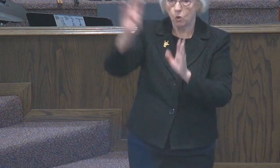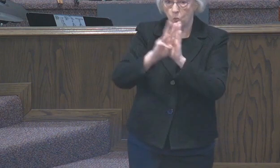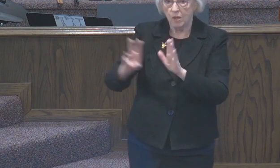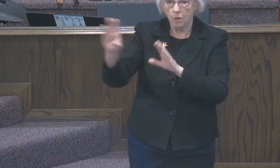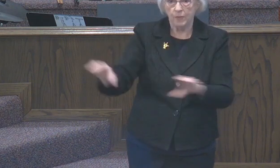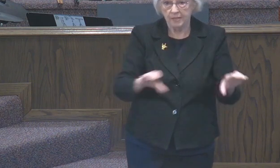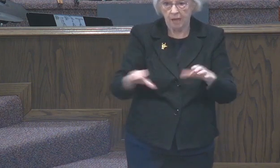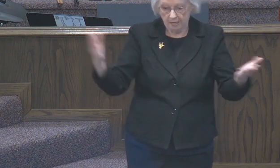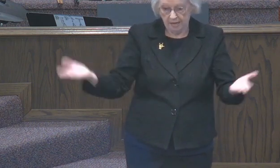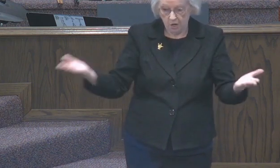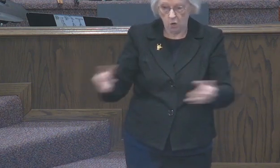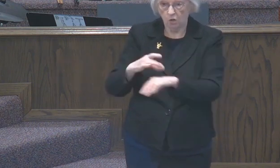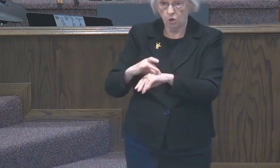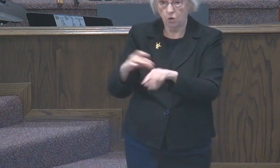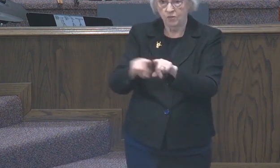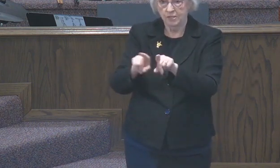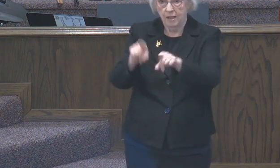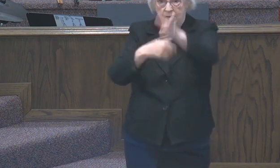As long as it's not too crazy, God.